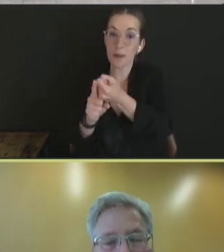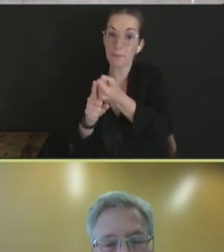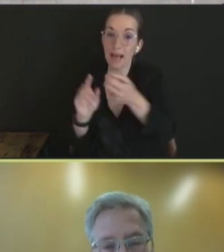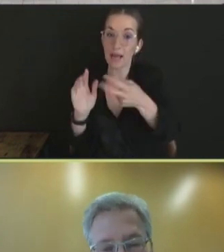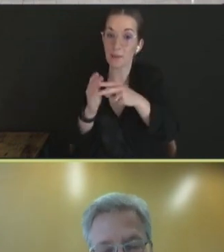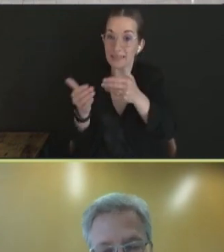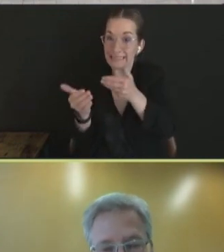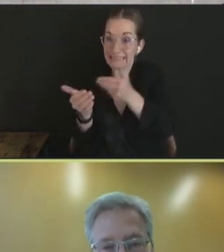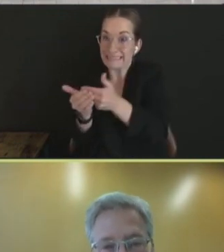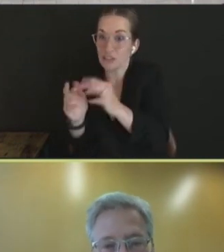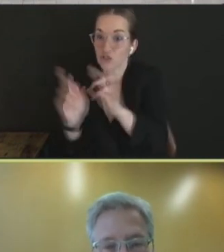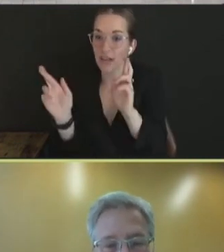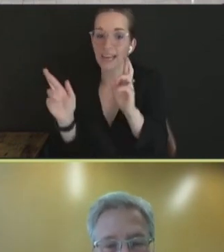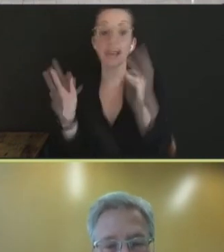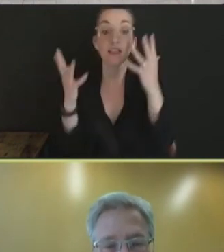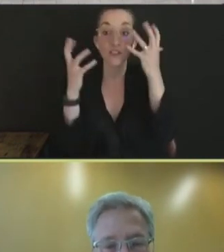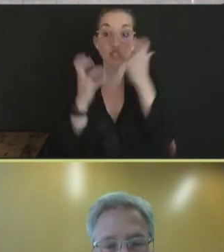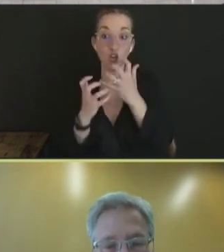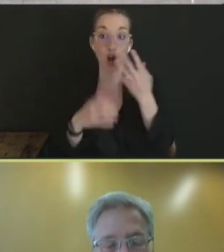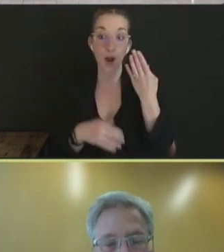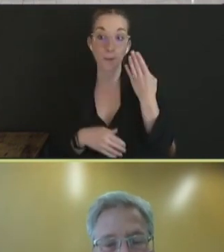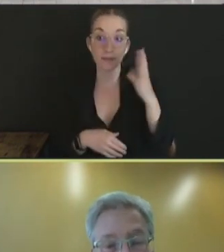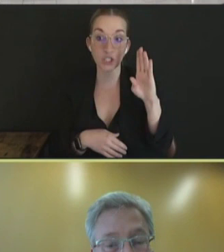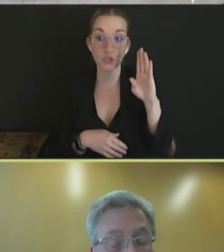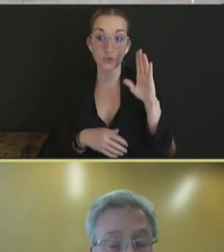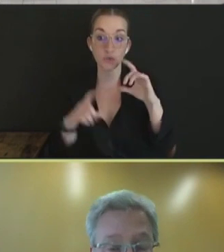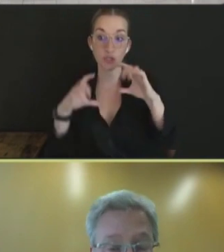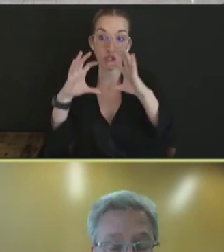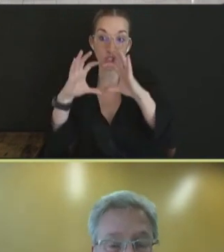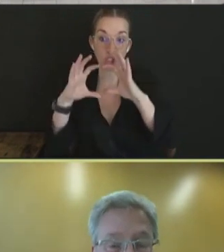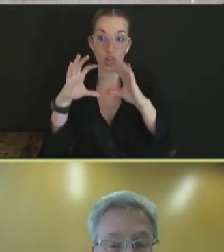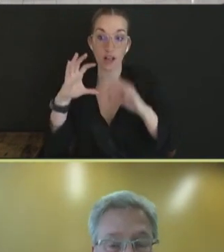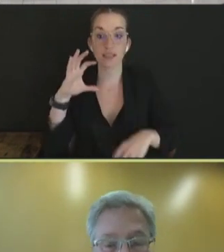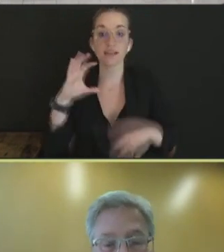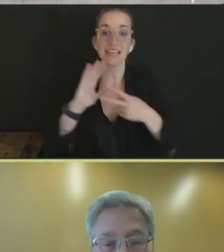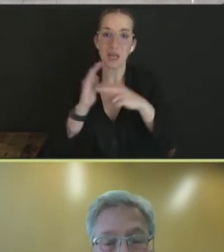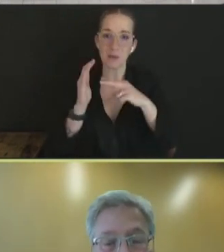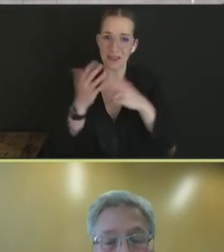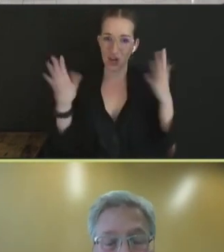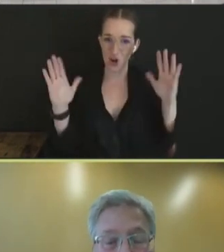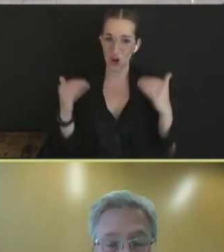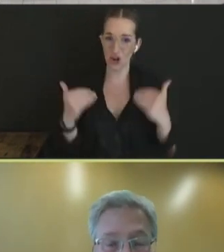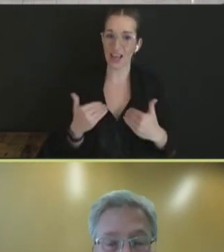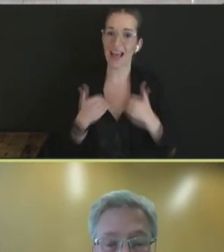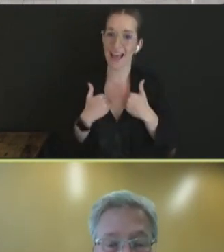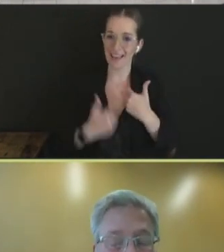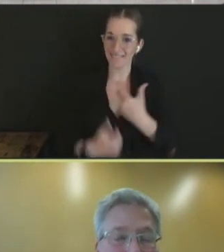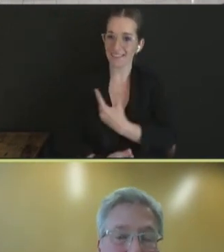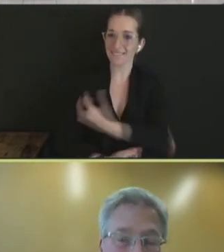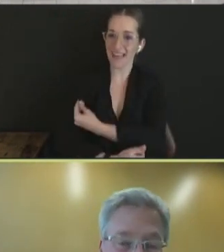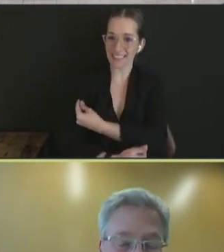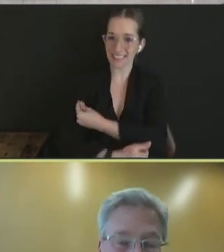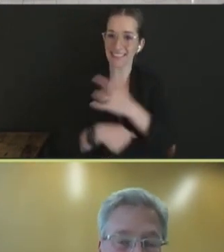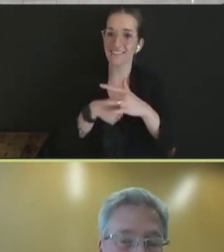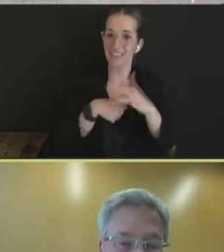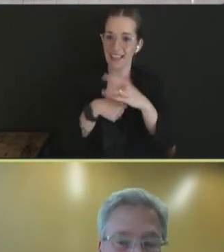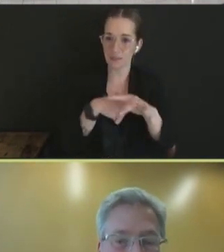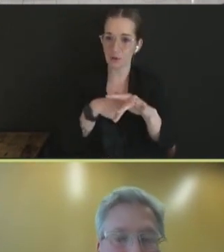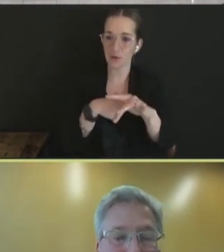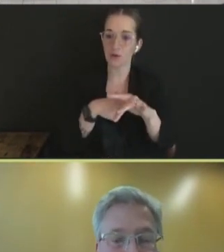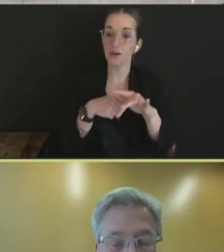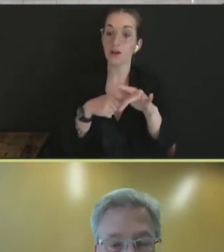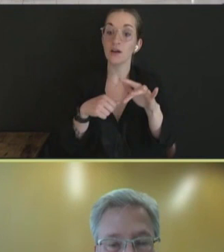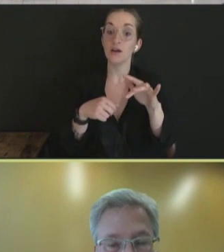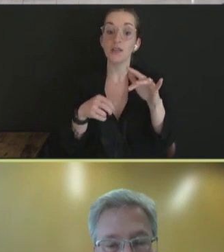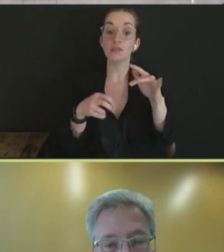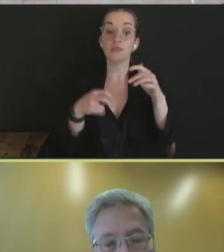the dark blue circles are those where there is a vaccine available. And the big issue is not a question of R&D,